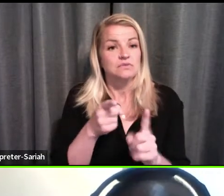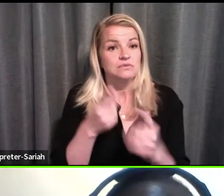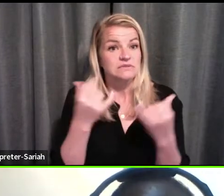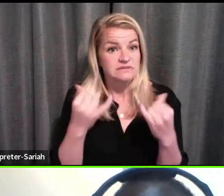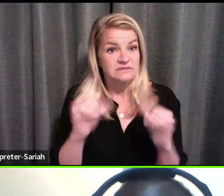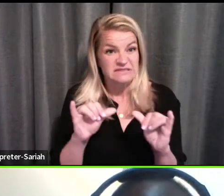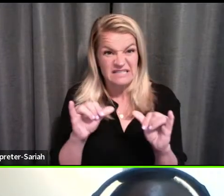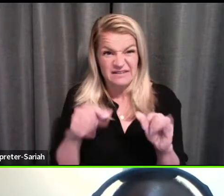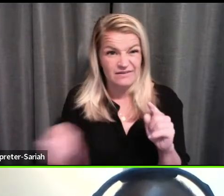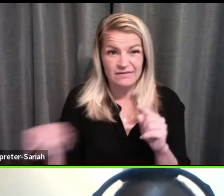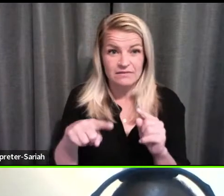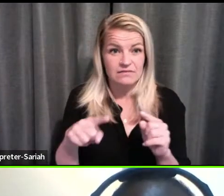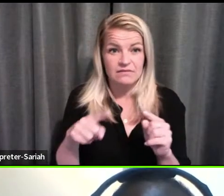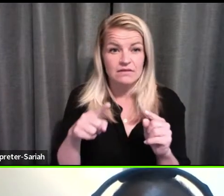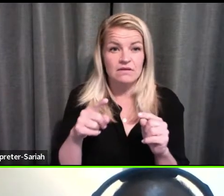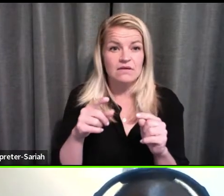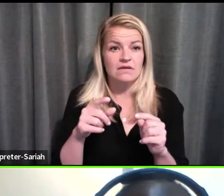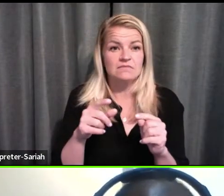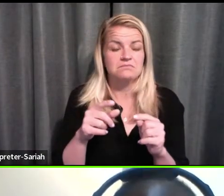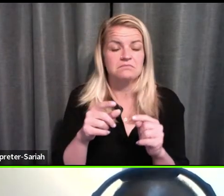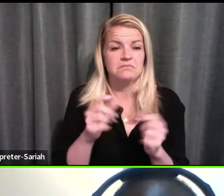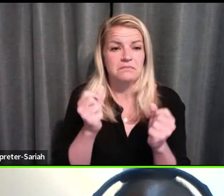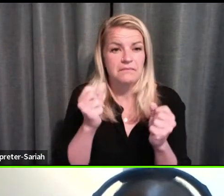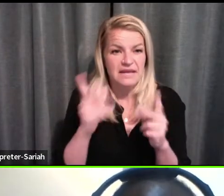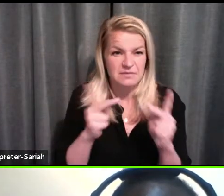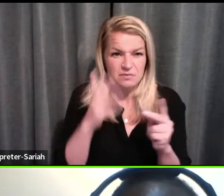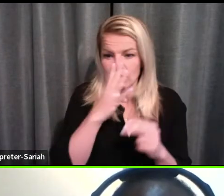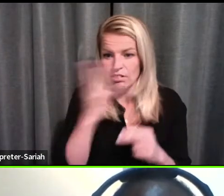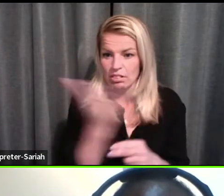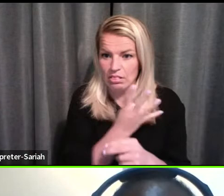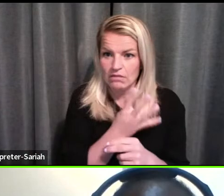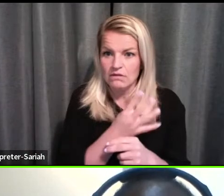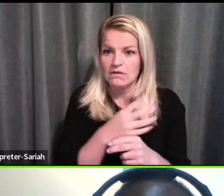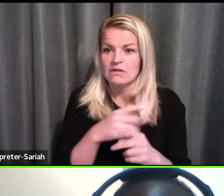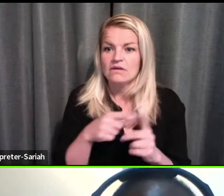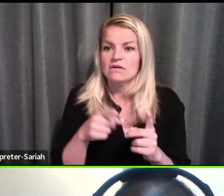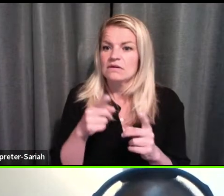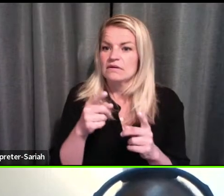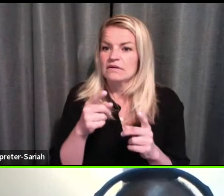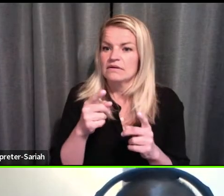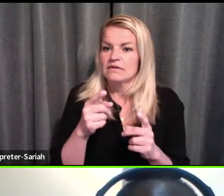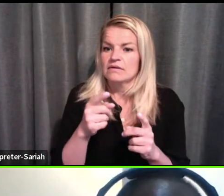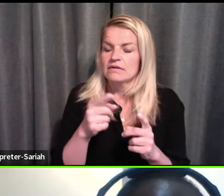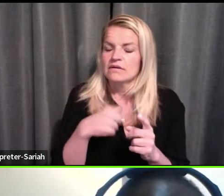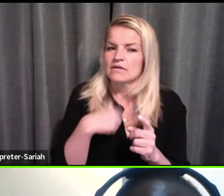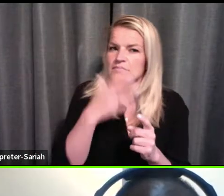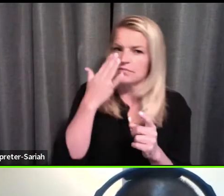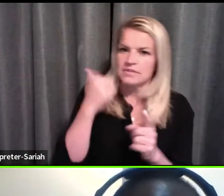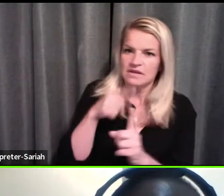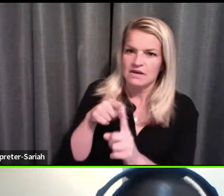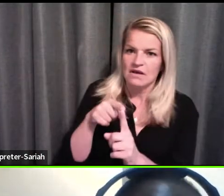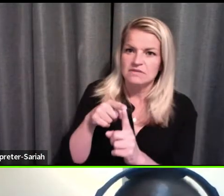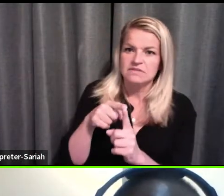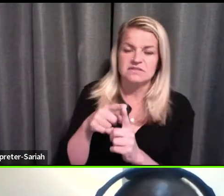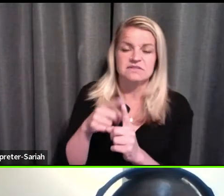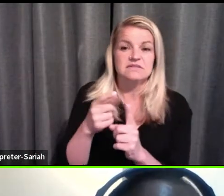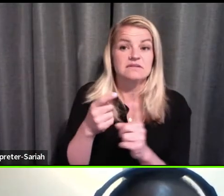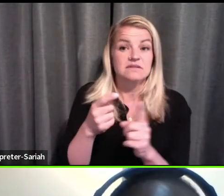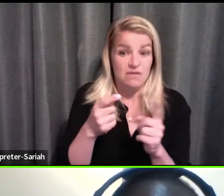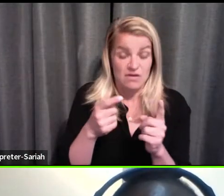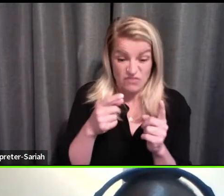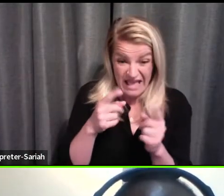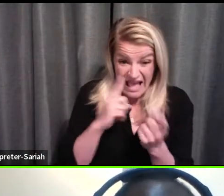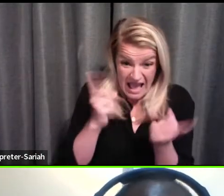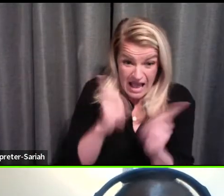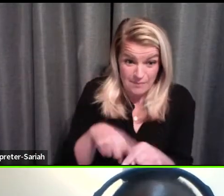The authority was not left because they were also under attack, as a senior police officer was shot dead while 3 of his colleagues were